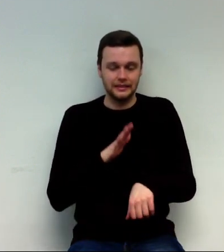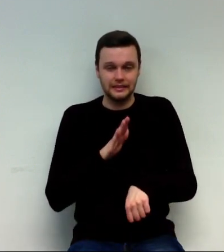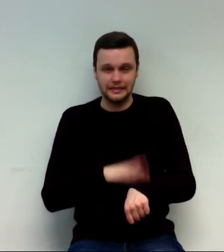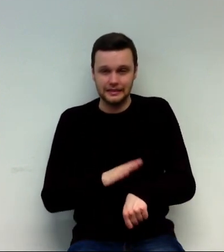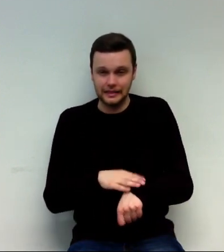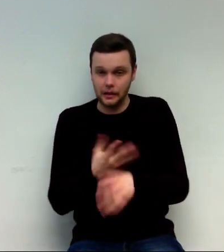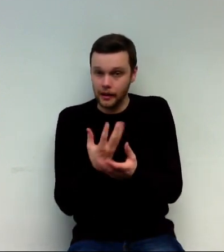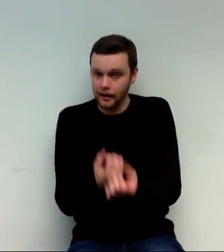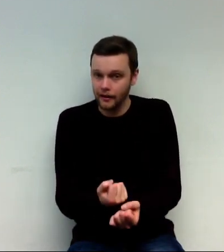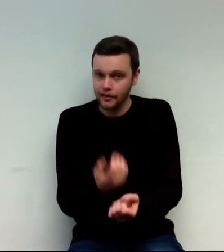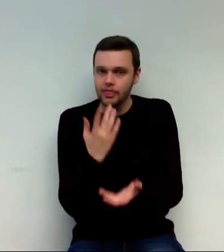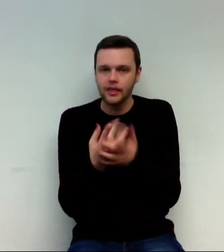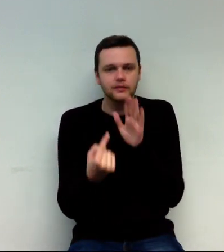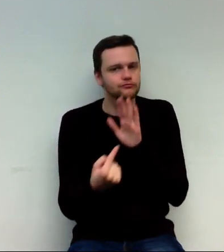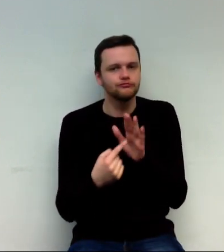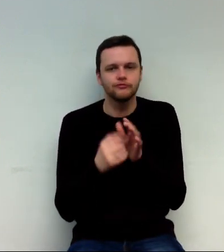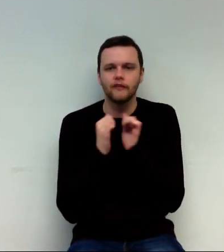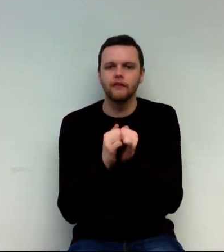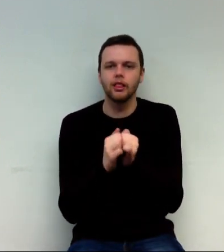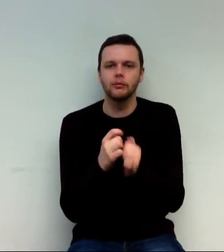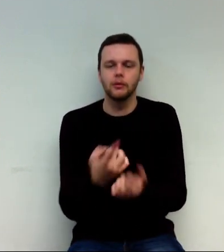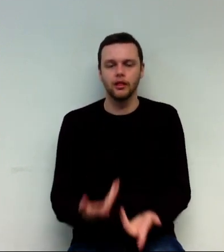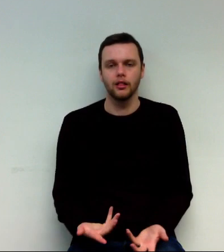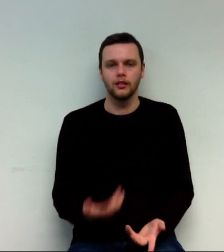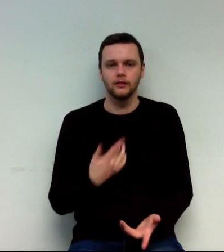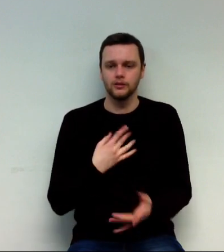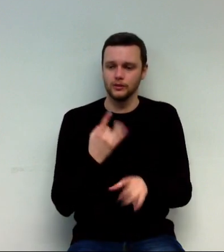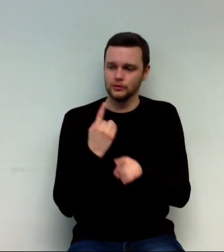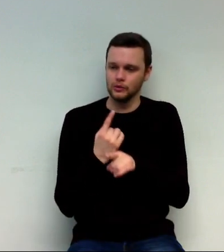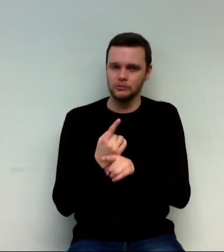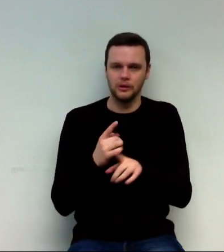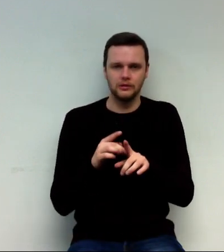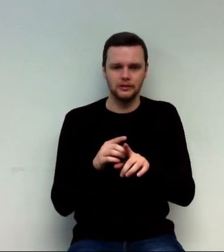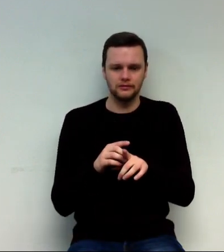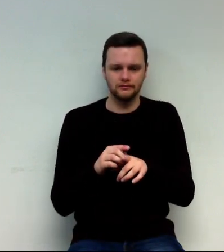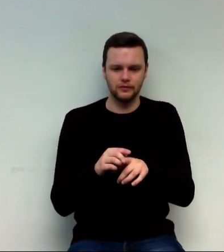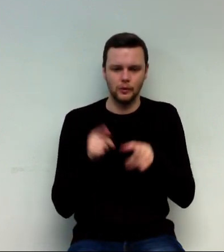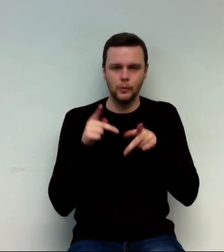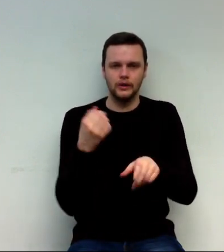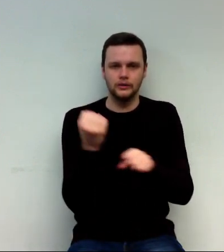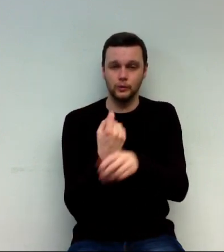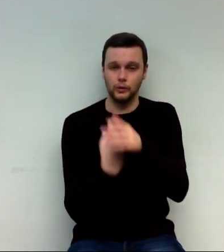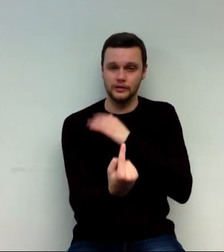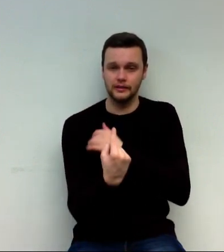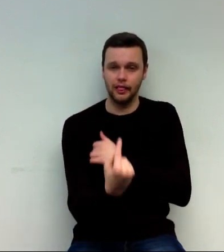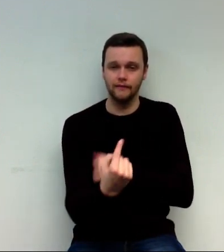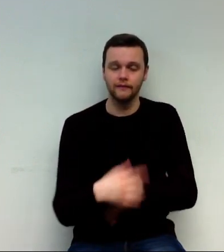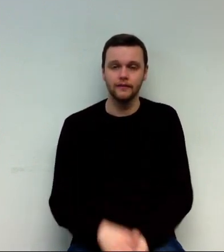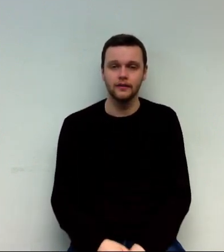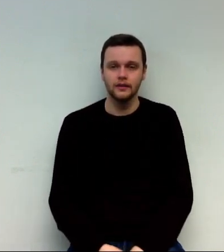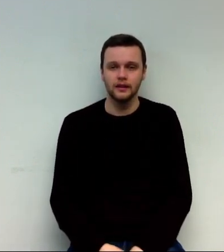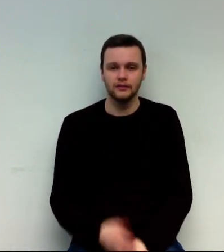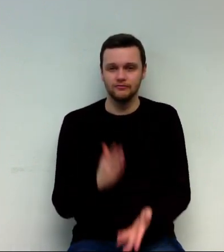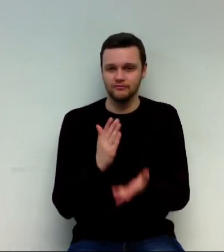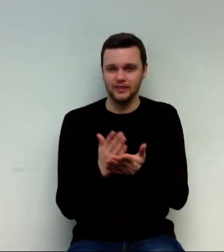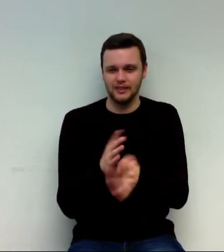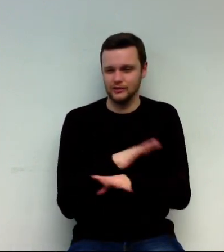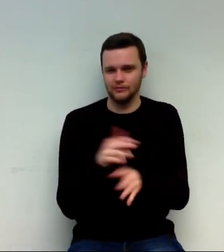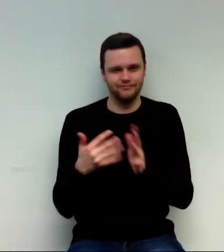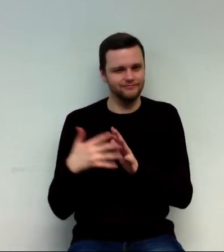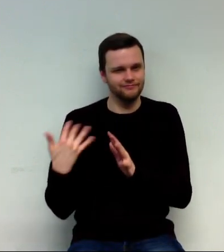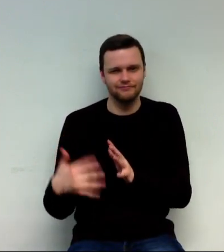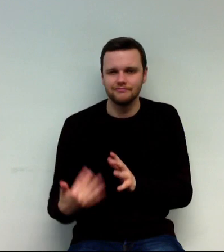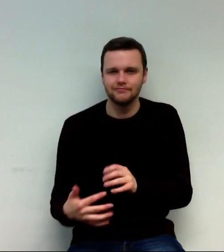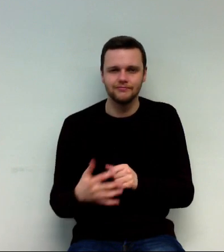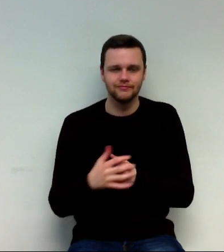just as important and valuable. We've mentioned some of the DIY ways you can do this. and those don't cost that much money at all, if anything